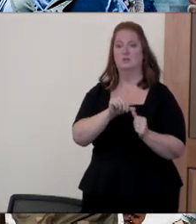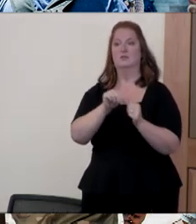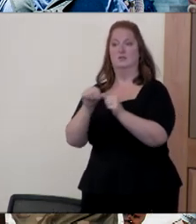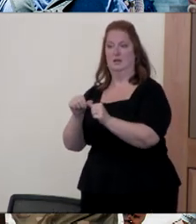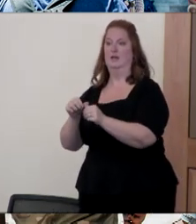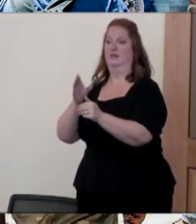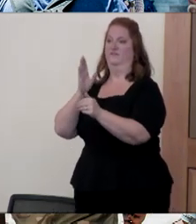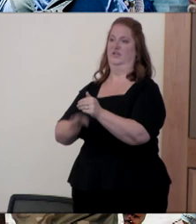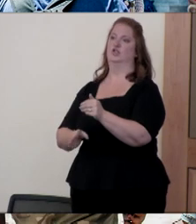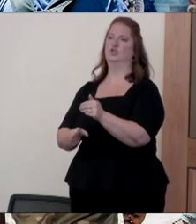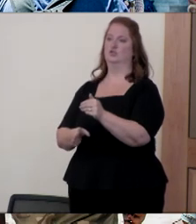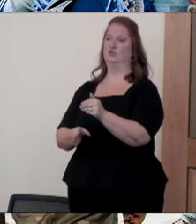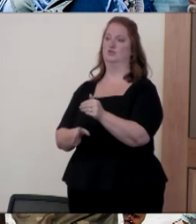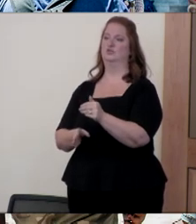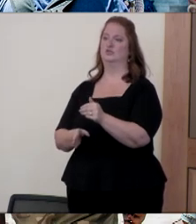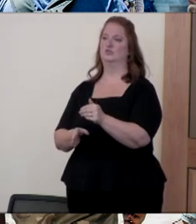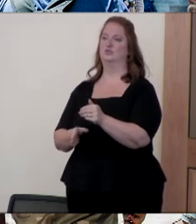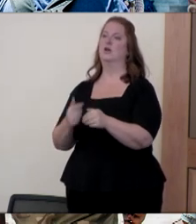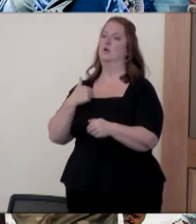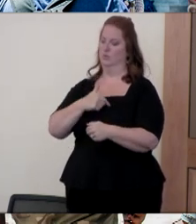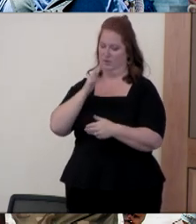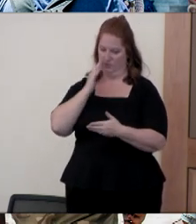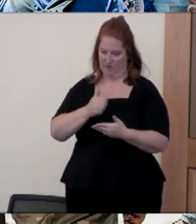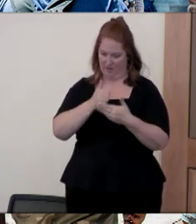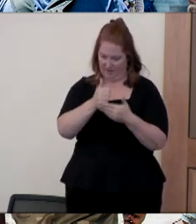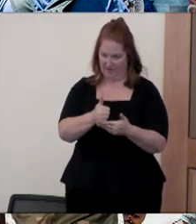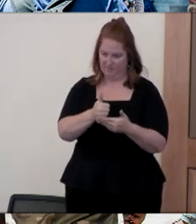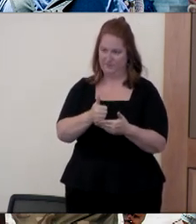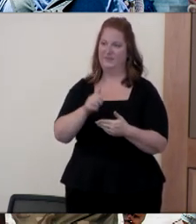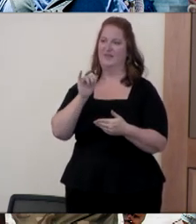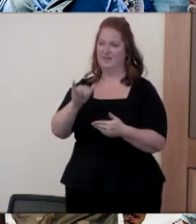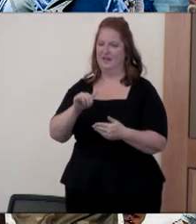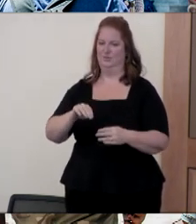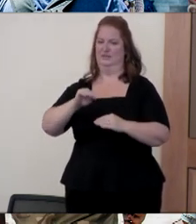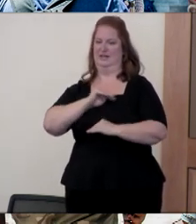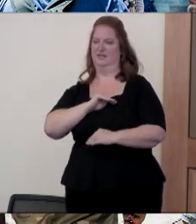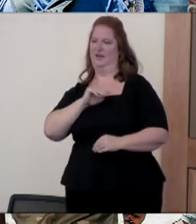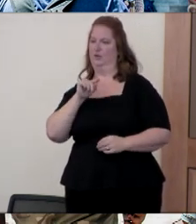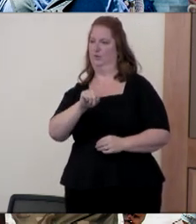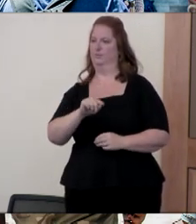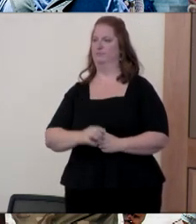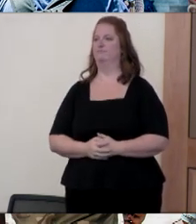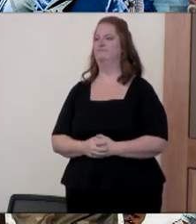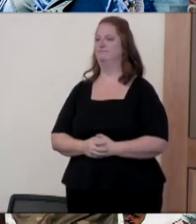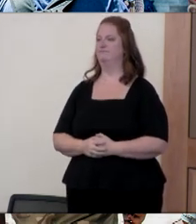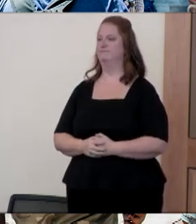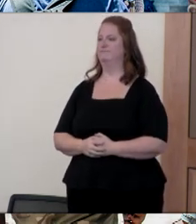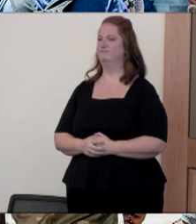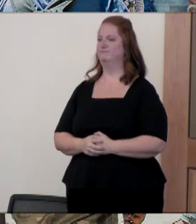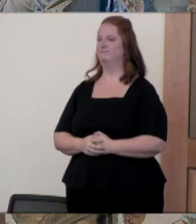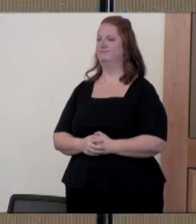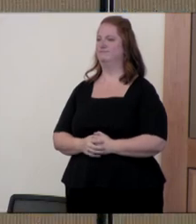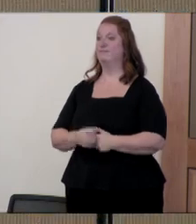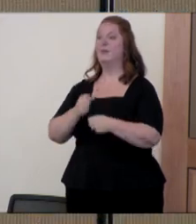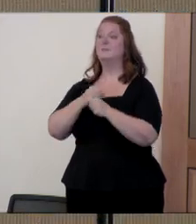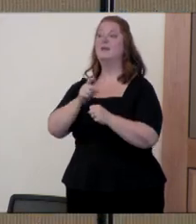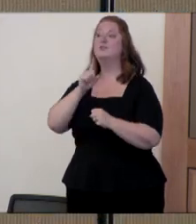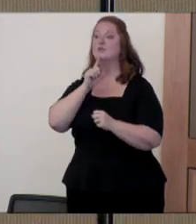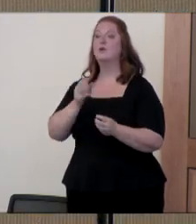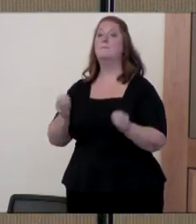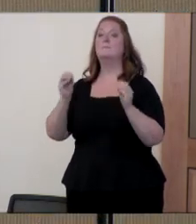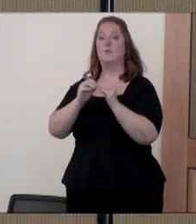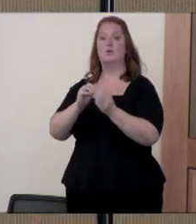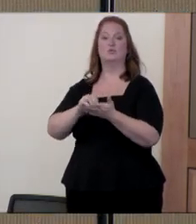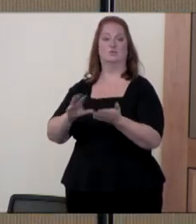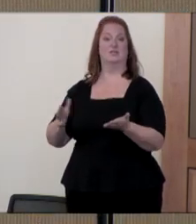it, and we're going to help it complete you. Let's make sure that more students can come to